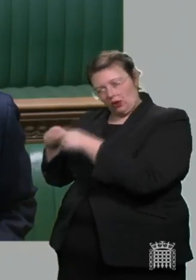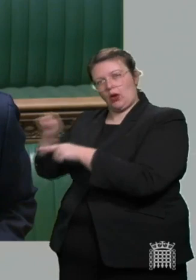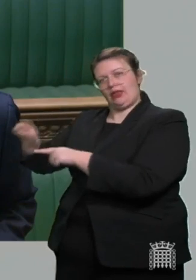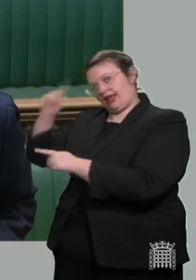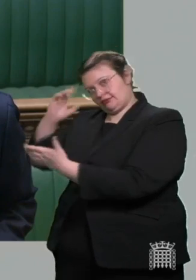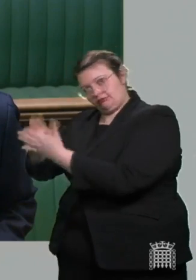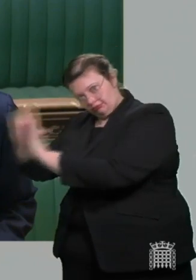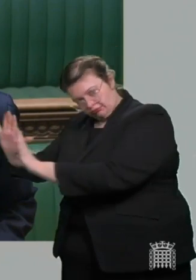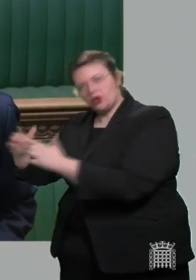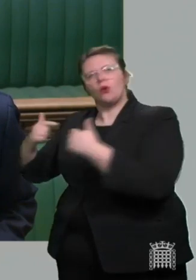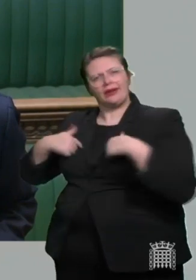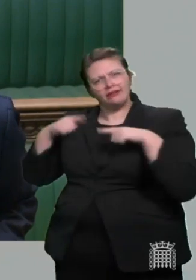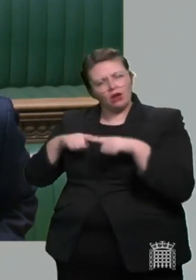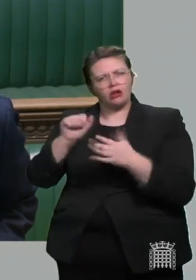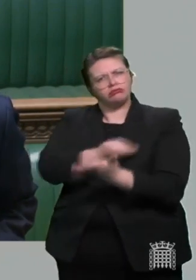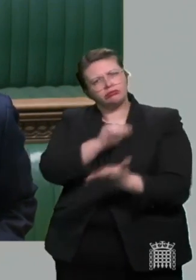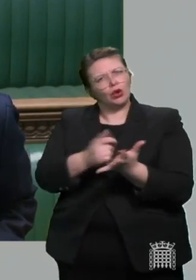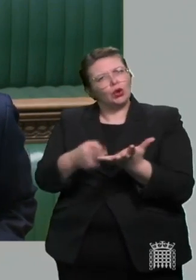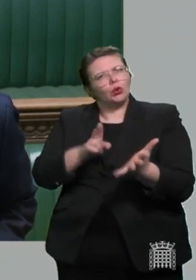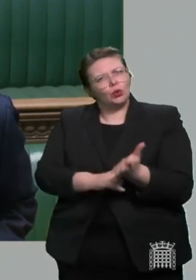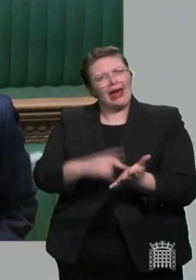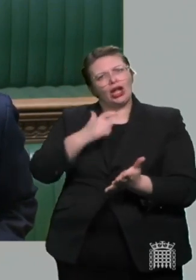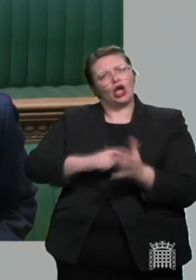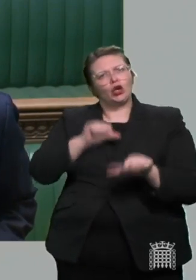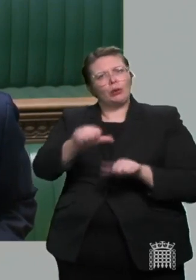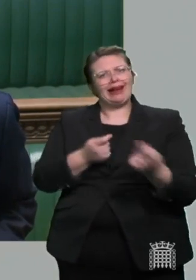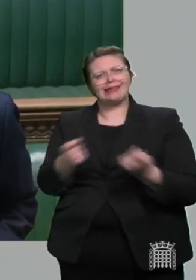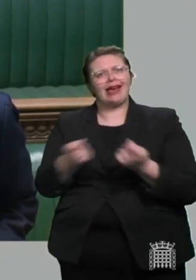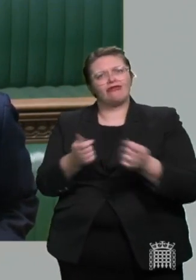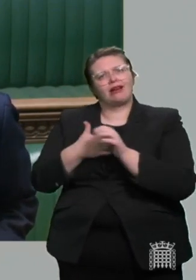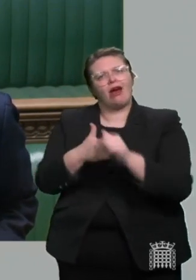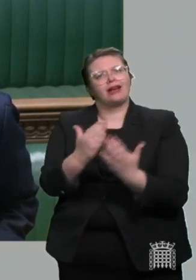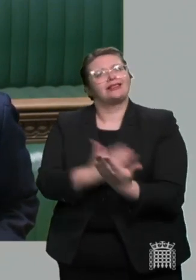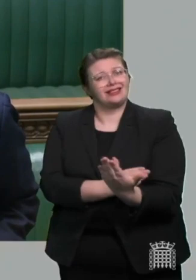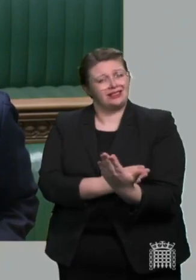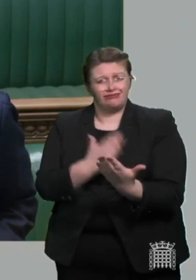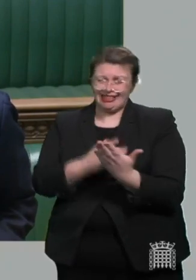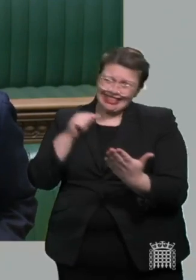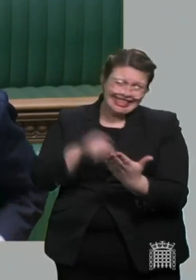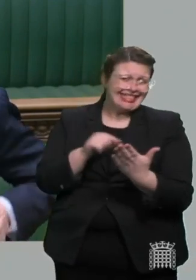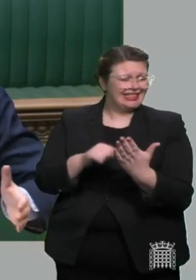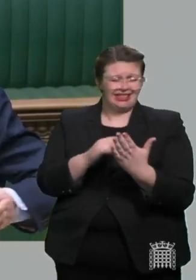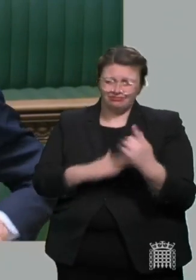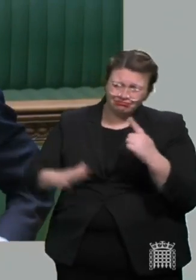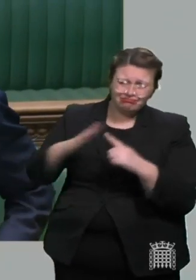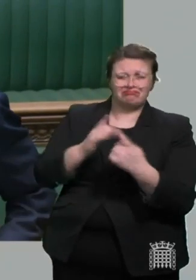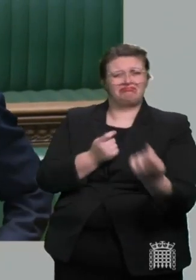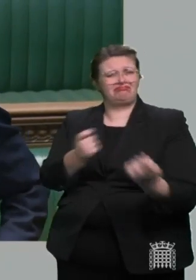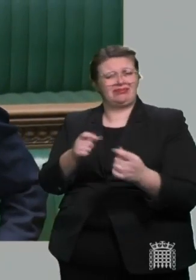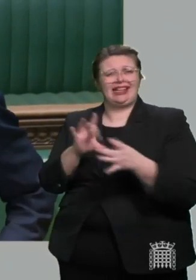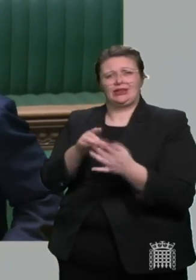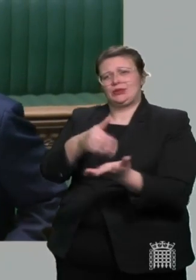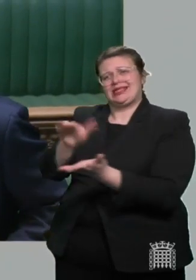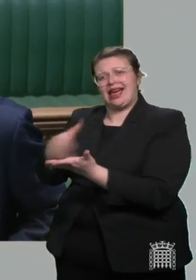the humanitarian guidance, which are amongst the toughest measures anywhere in the world in respect of all arms sales. He talks about